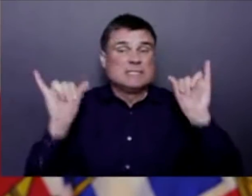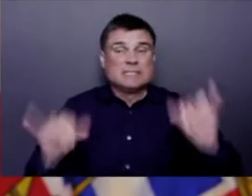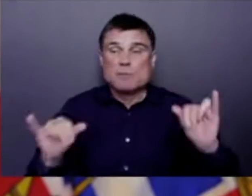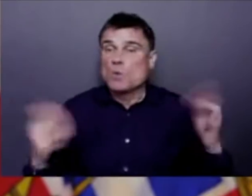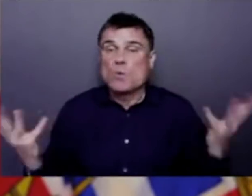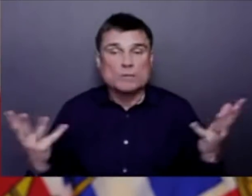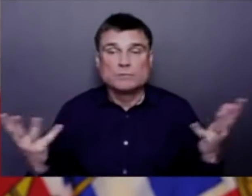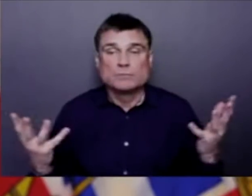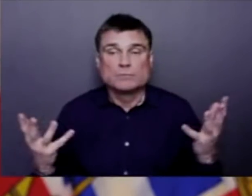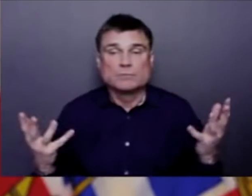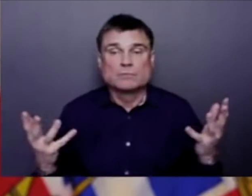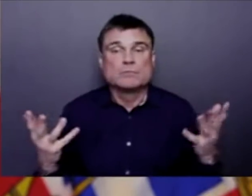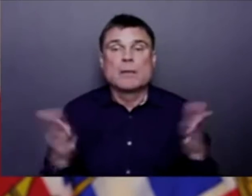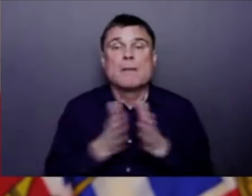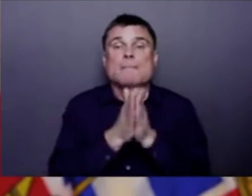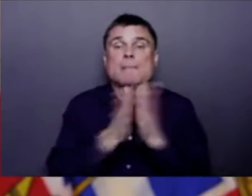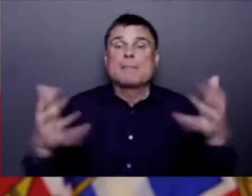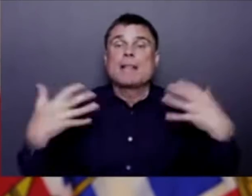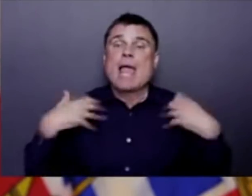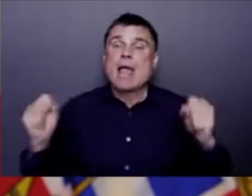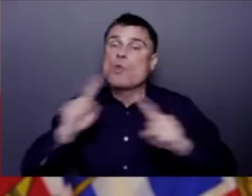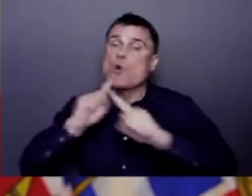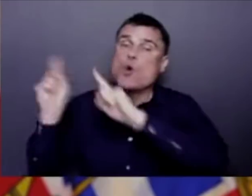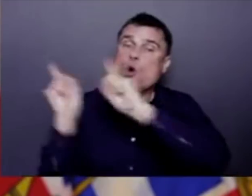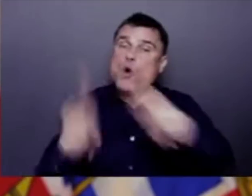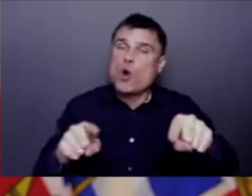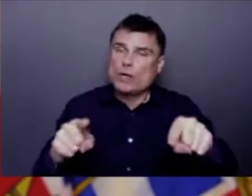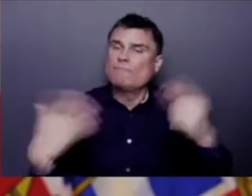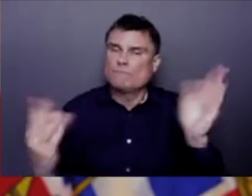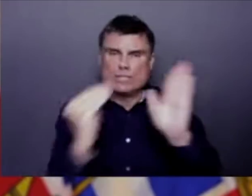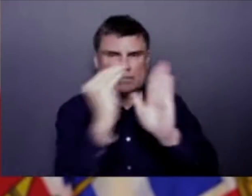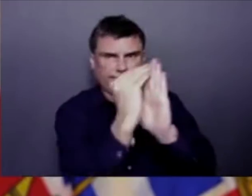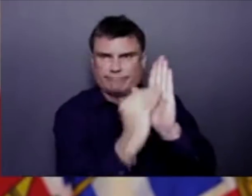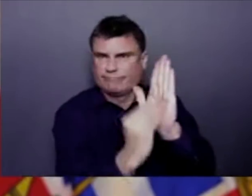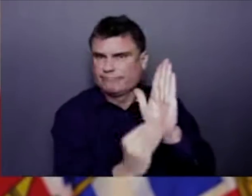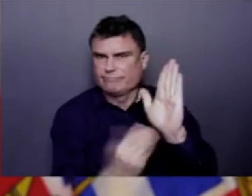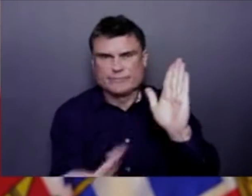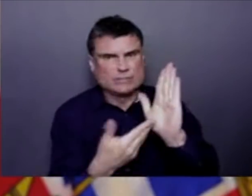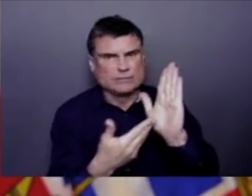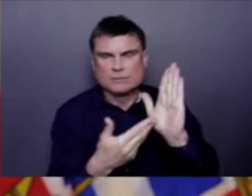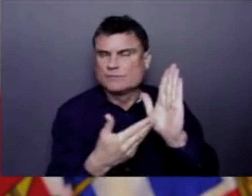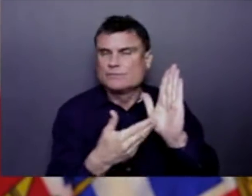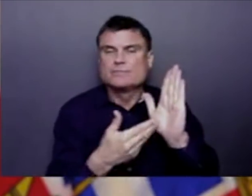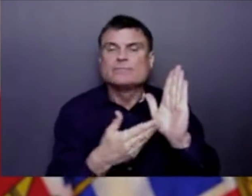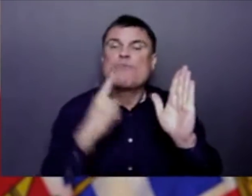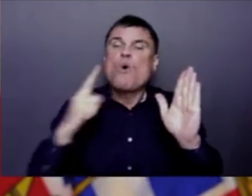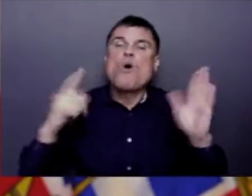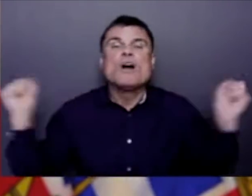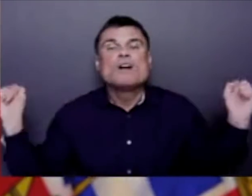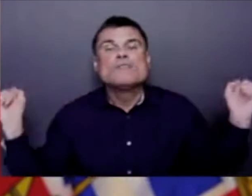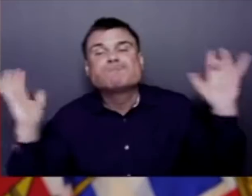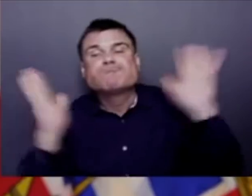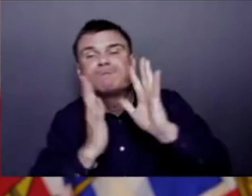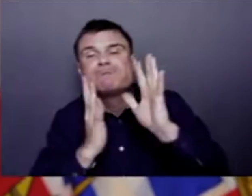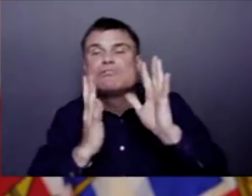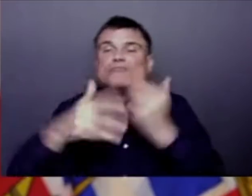any gathering in your home or elsewhere, any social gathering is not allowed at this